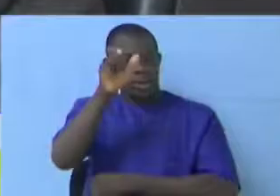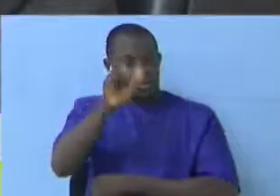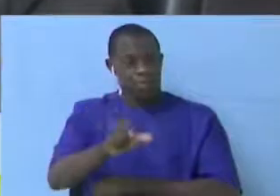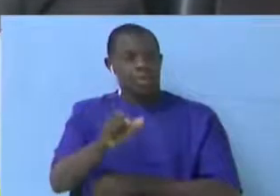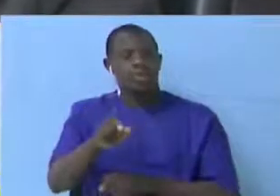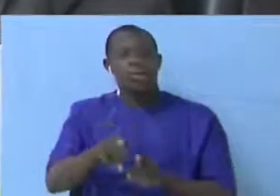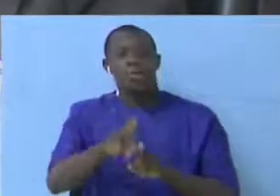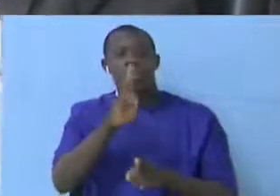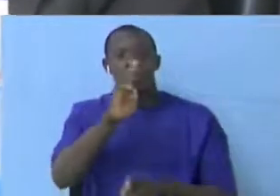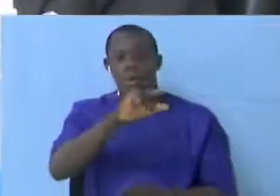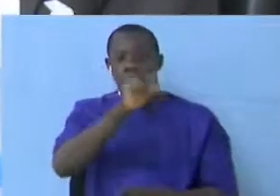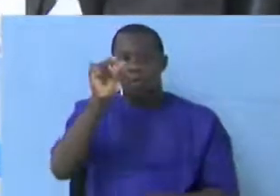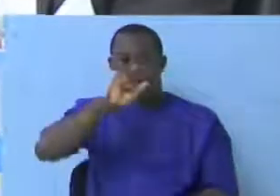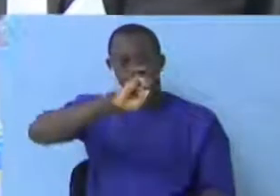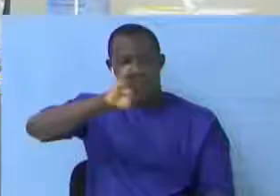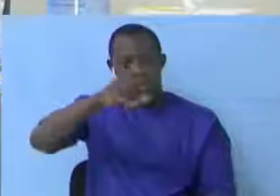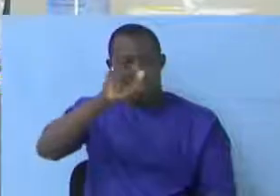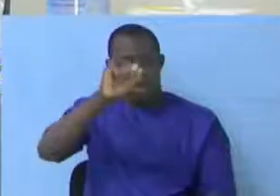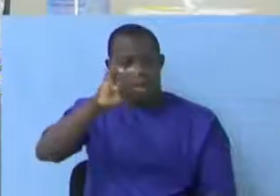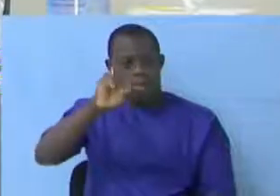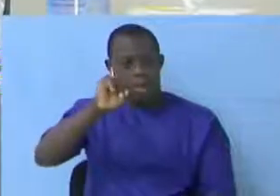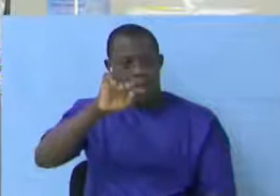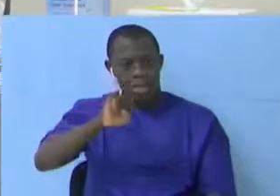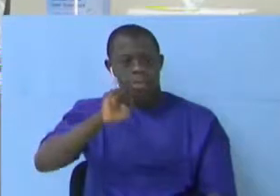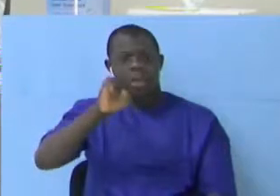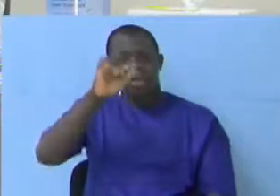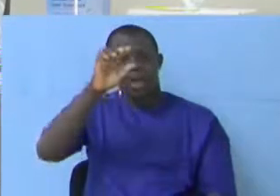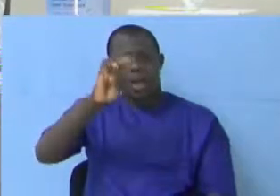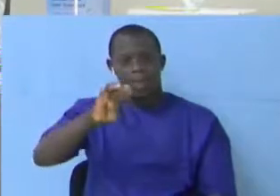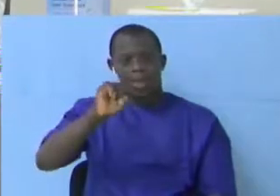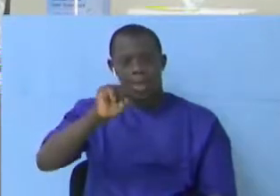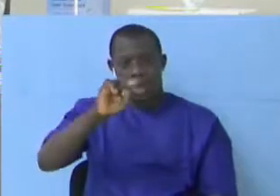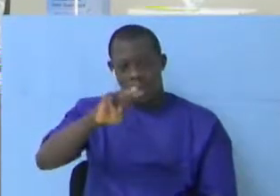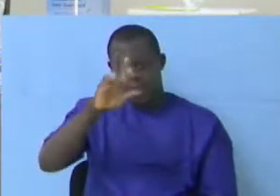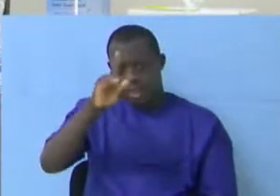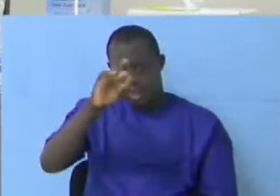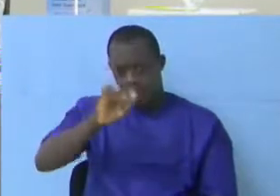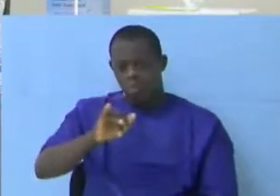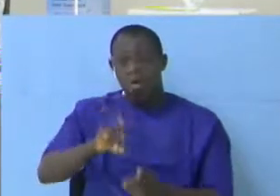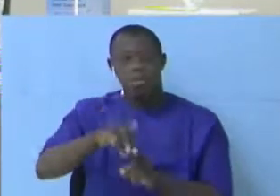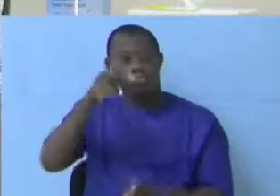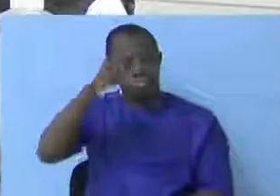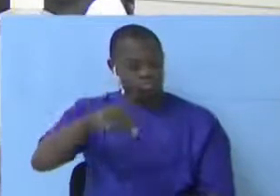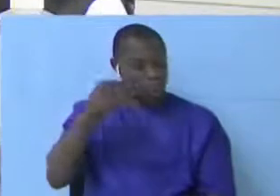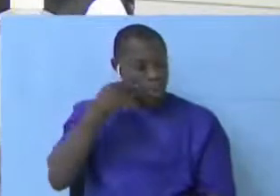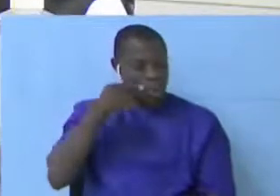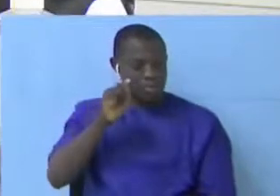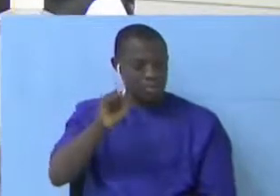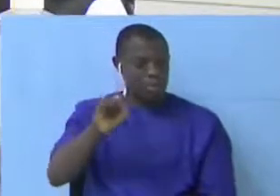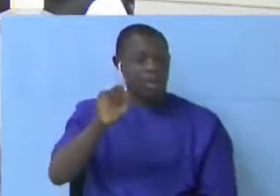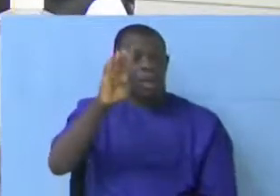who is James Mendy. James Mendy. I told him today is Buba, tomorrow is you and me.